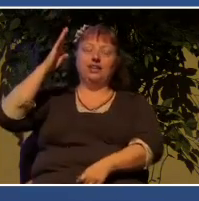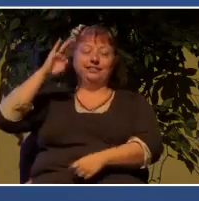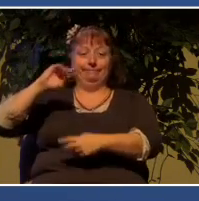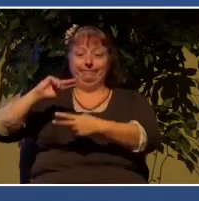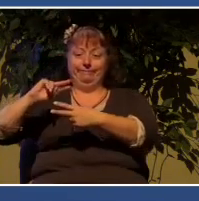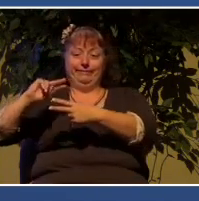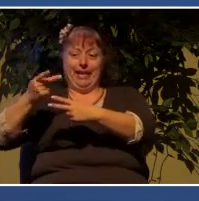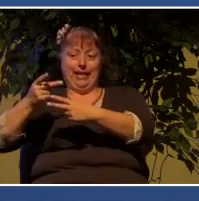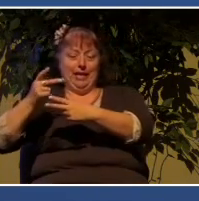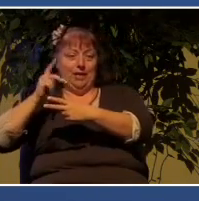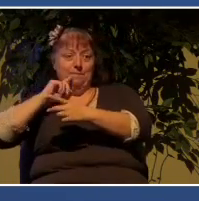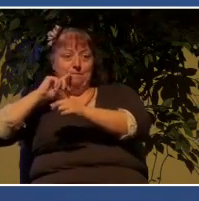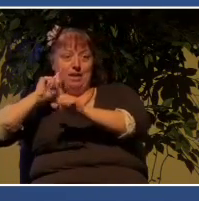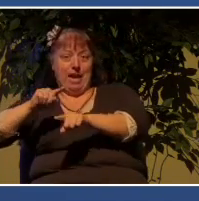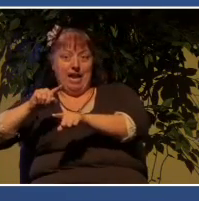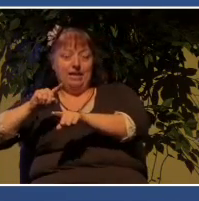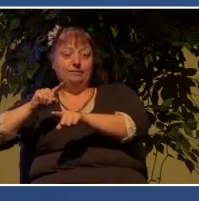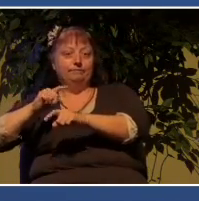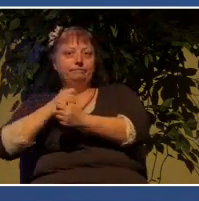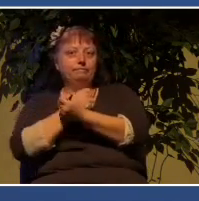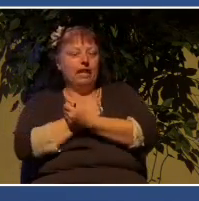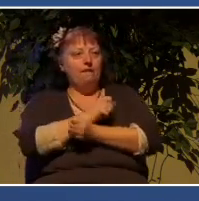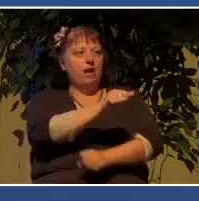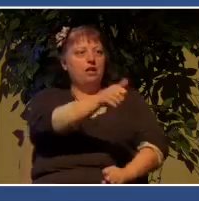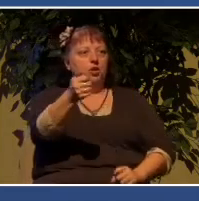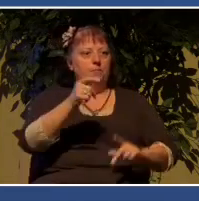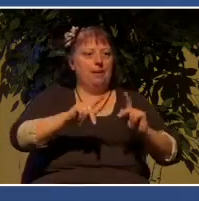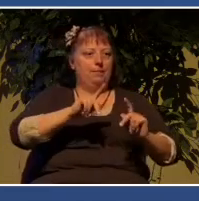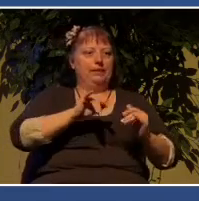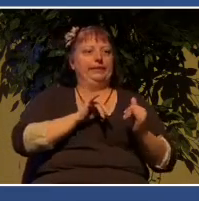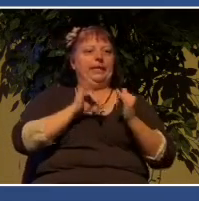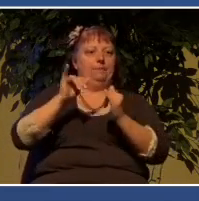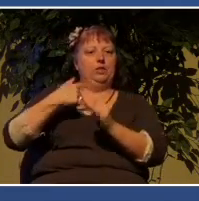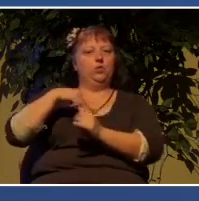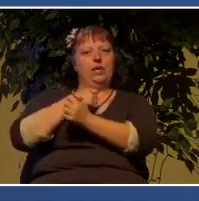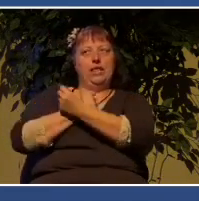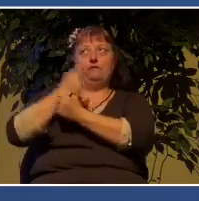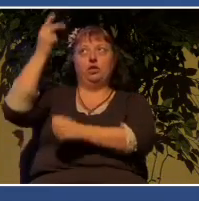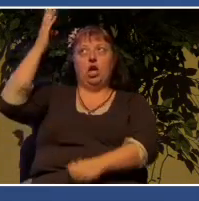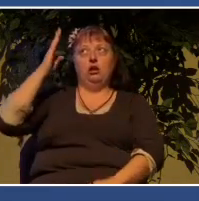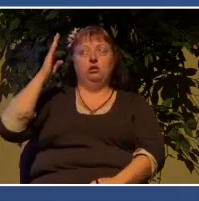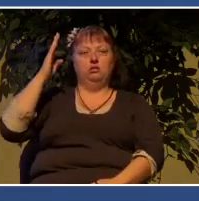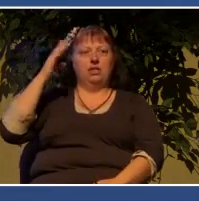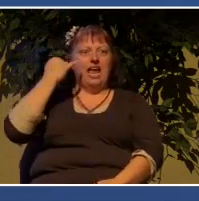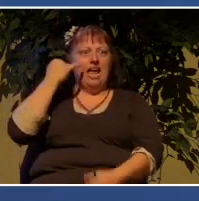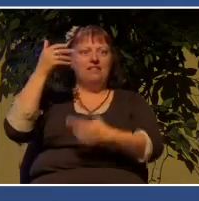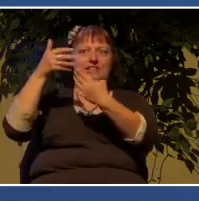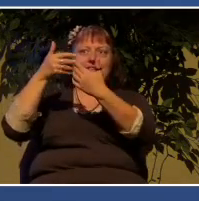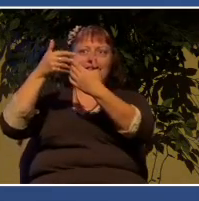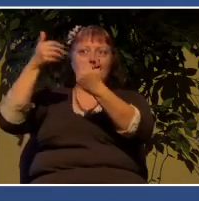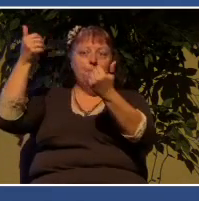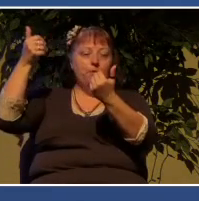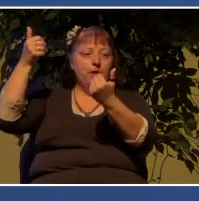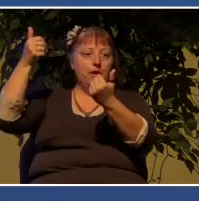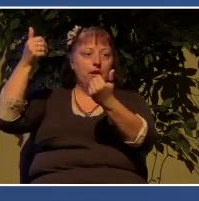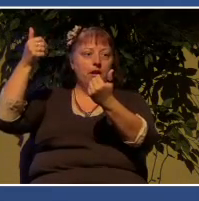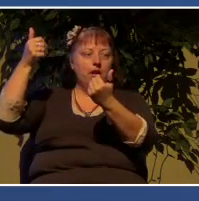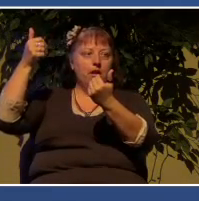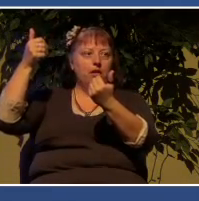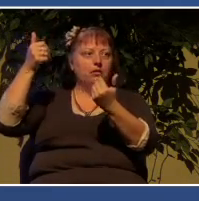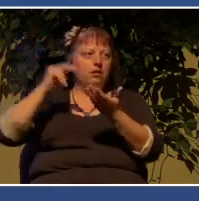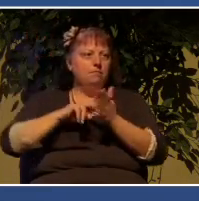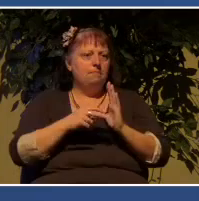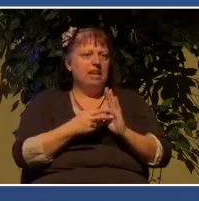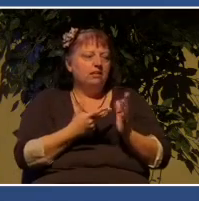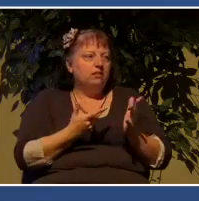those two, then you have no basis to decide what human love looks like. And so then